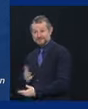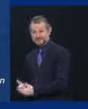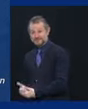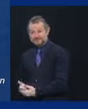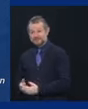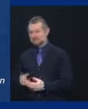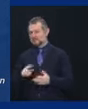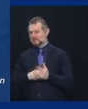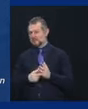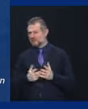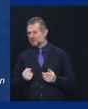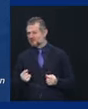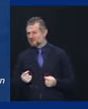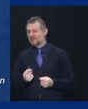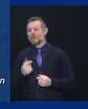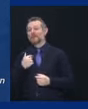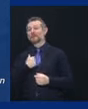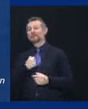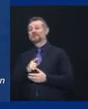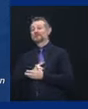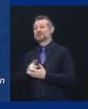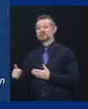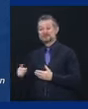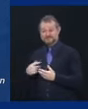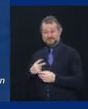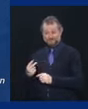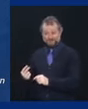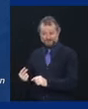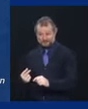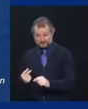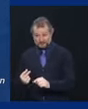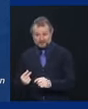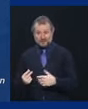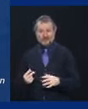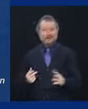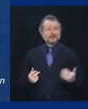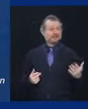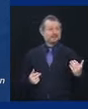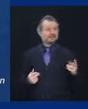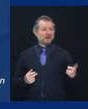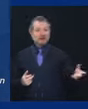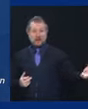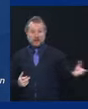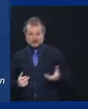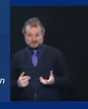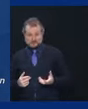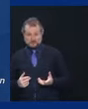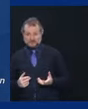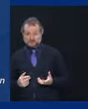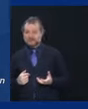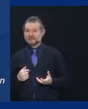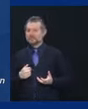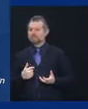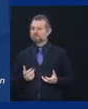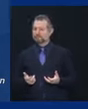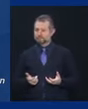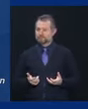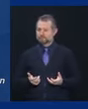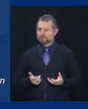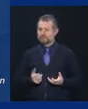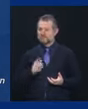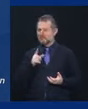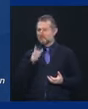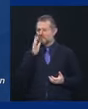from week to week. And you will see a constant pattern of